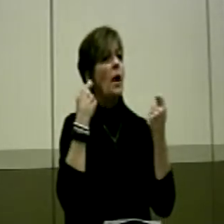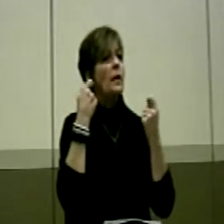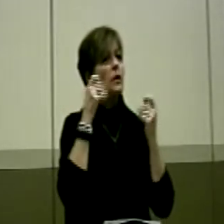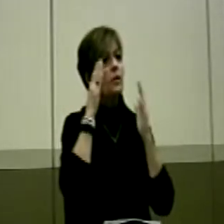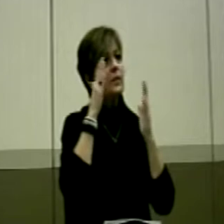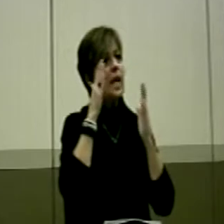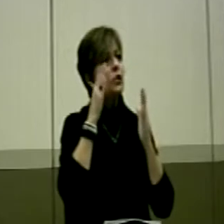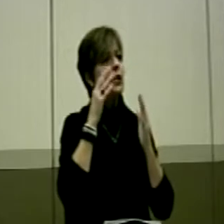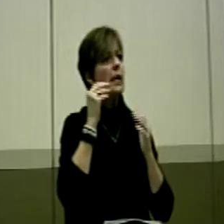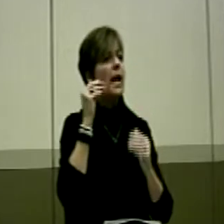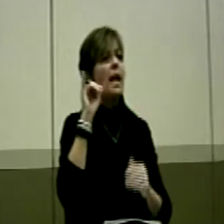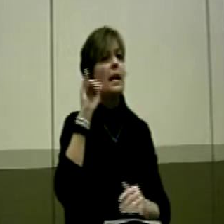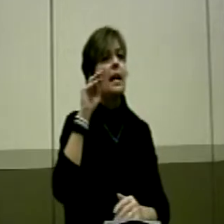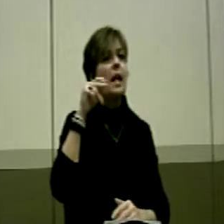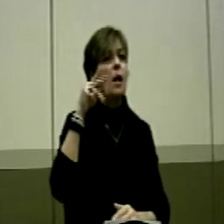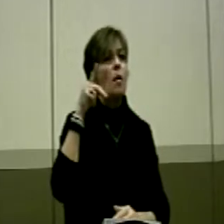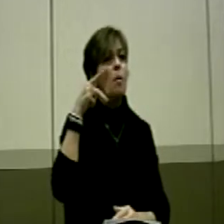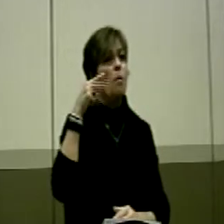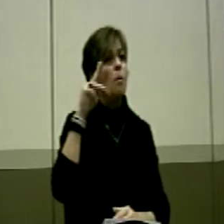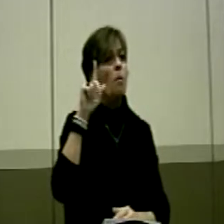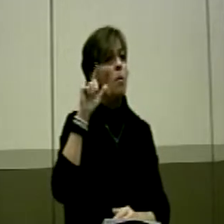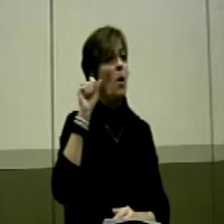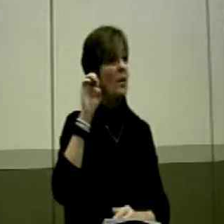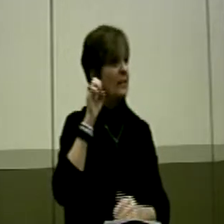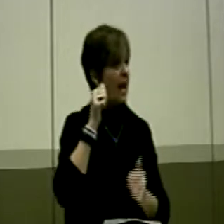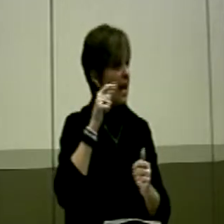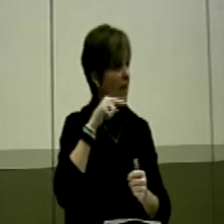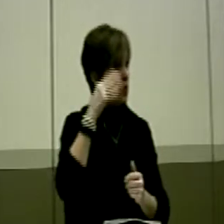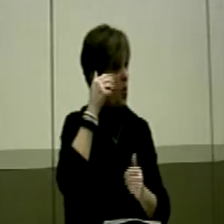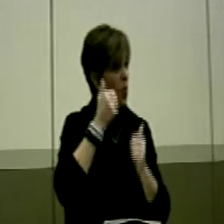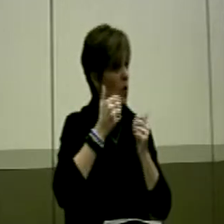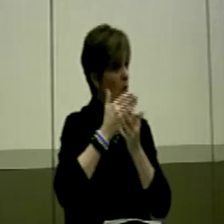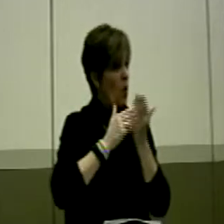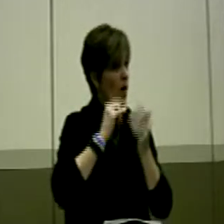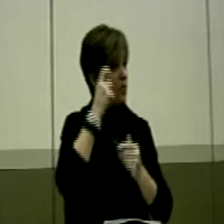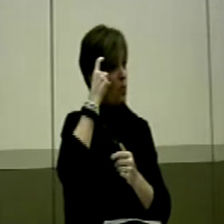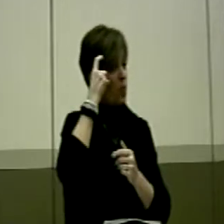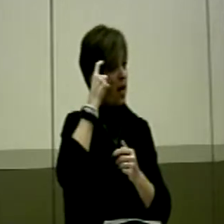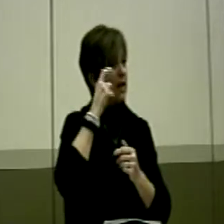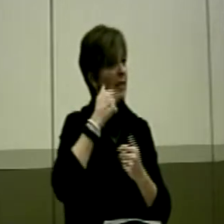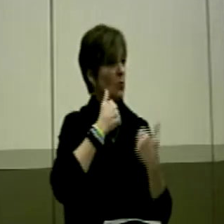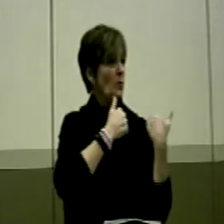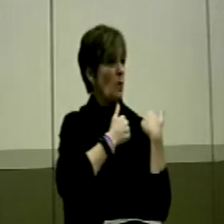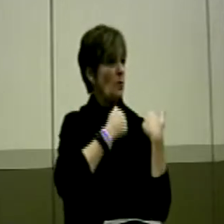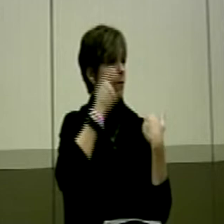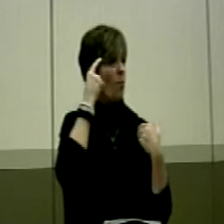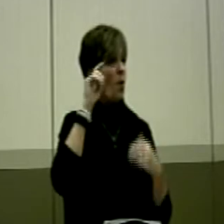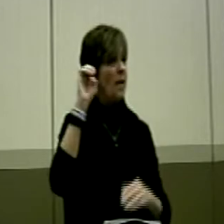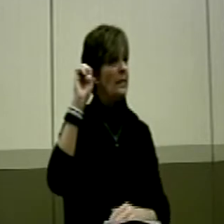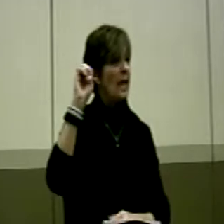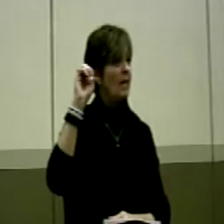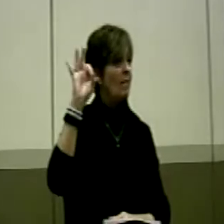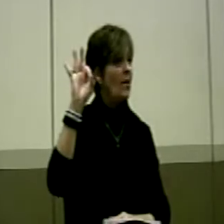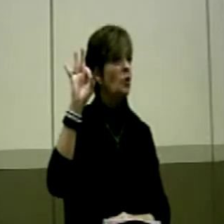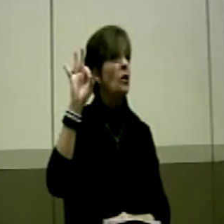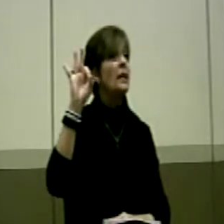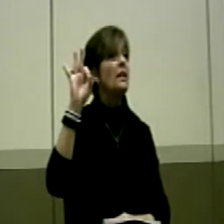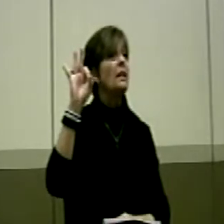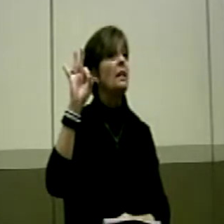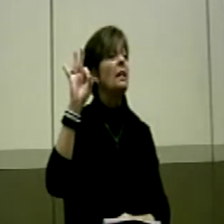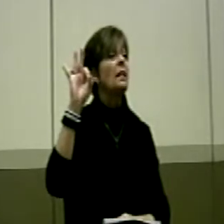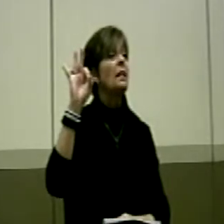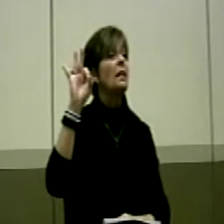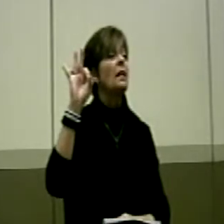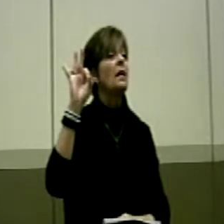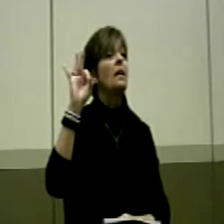of the brain is responsible for that executive functioning? Prefrontal cortex. Yeah, right. Yeah, it's more like the front.